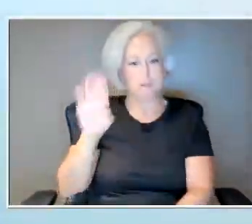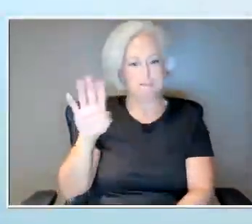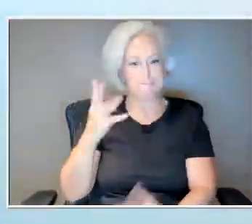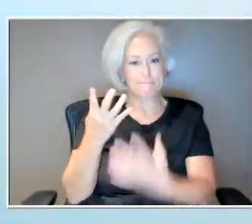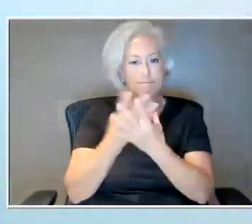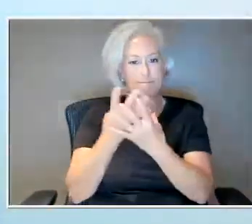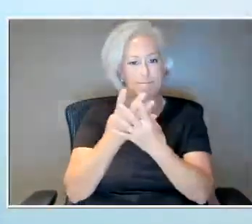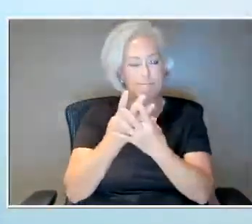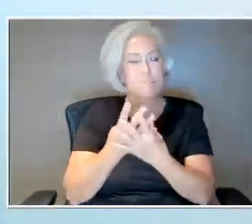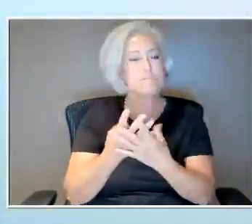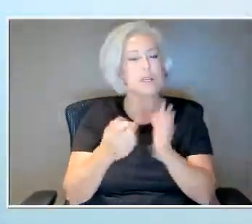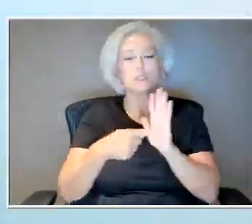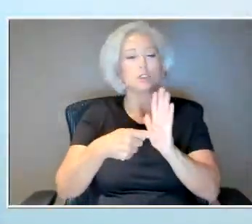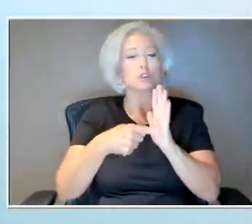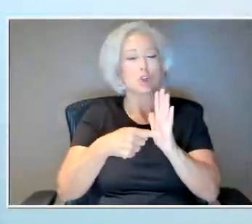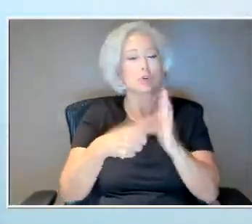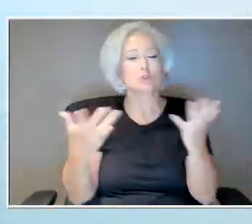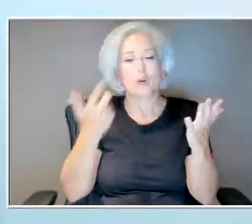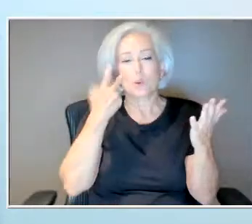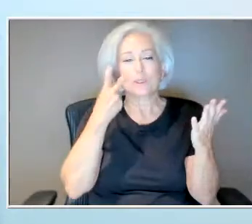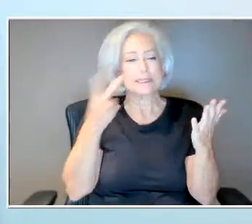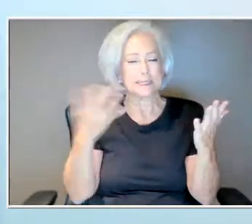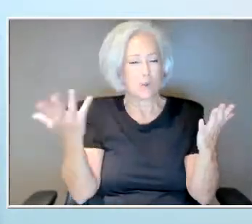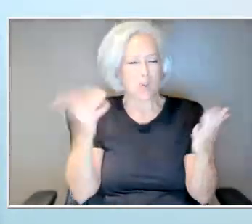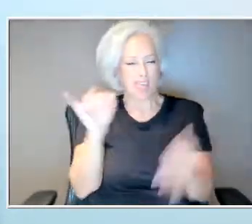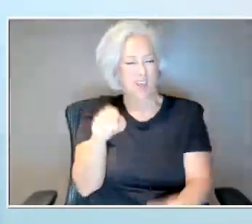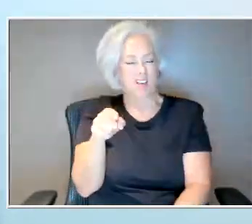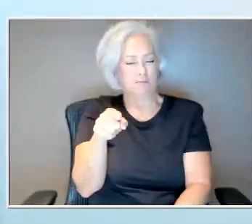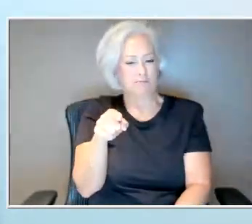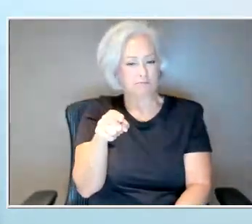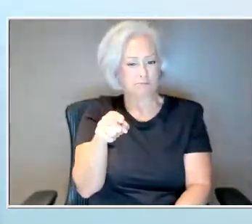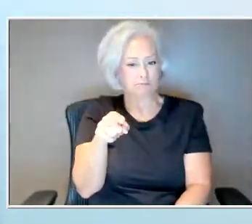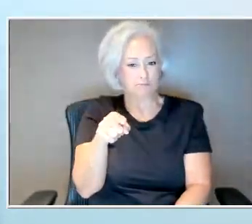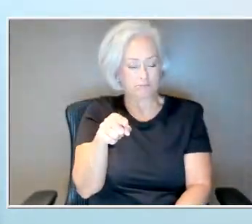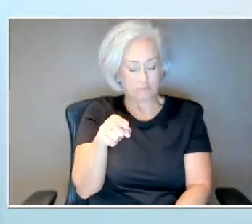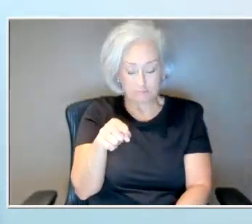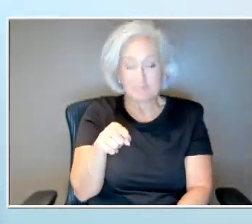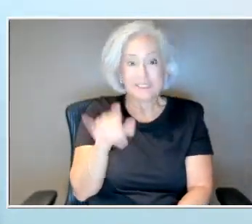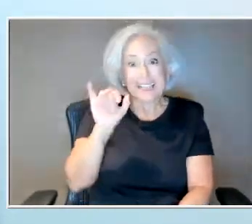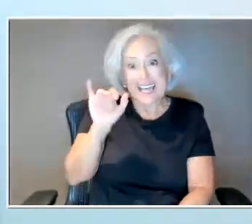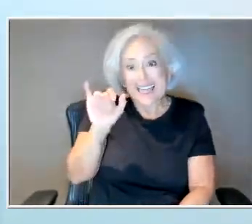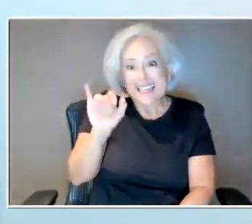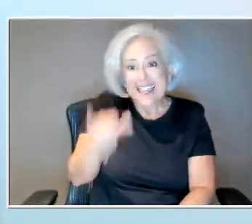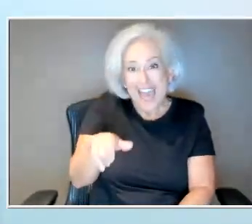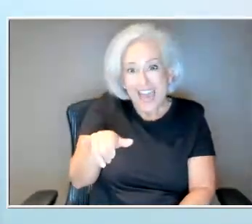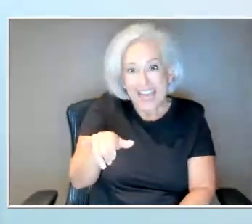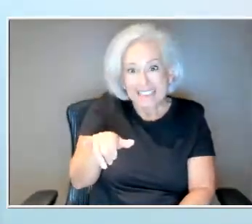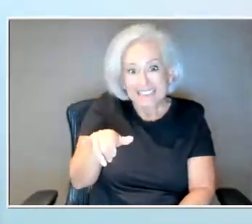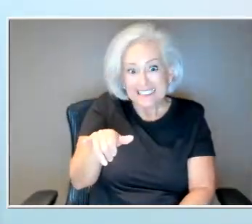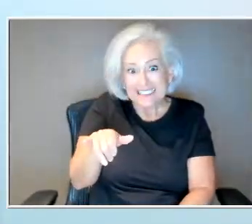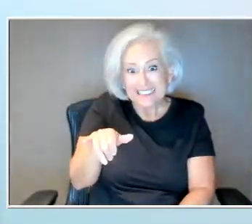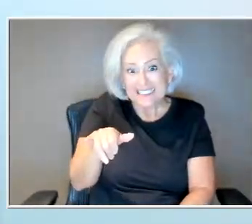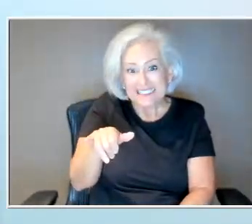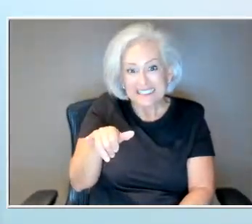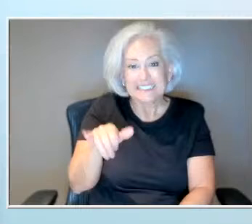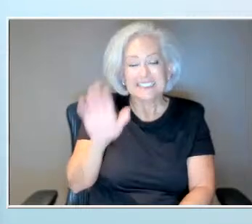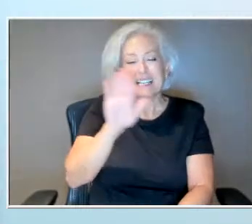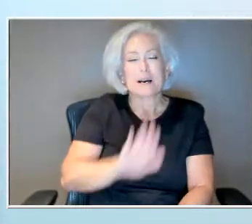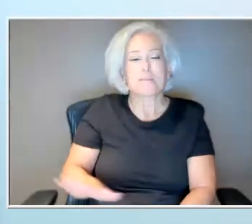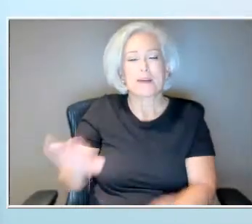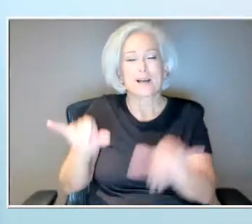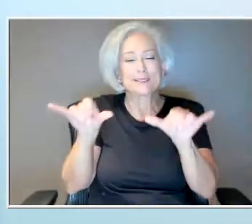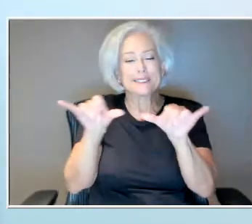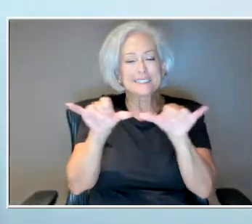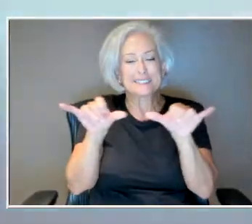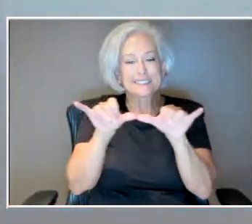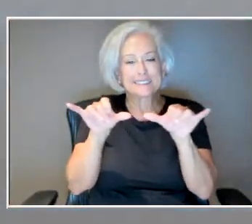I think that I call it like the marshmallow. There it is. Yep, that is, believe it or not, a implant about the size of a